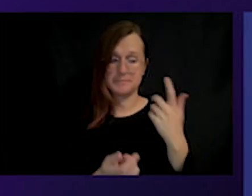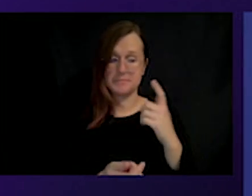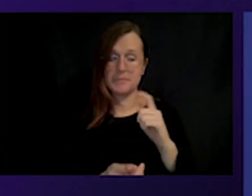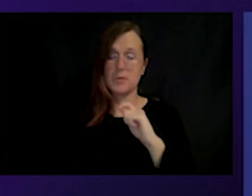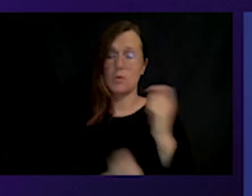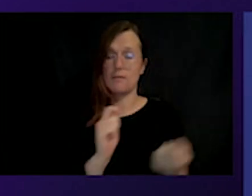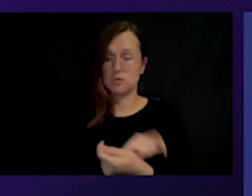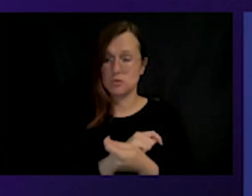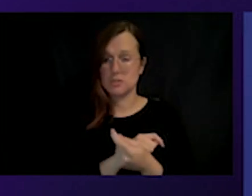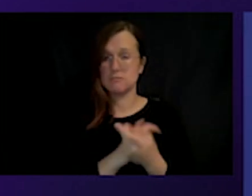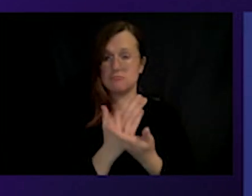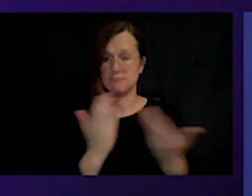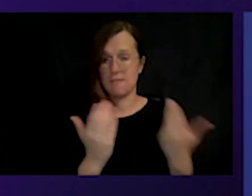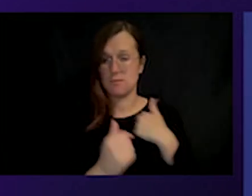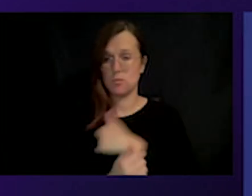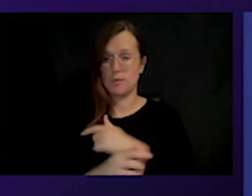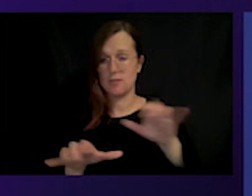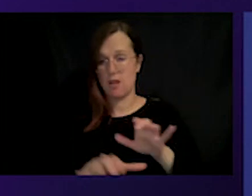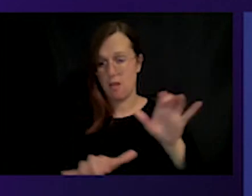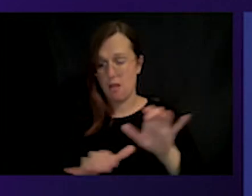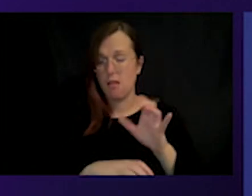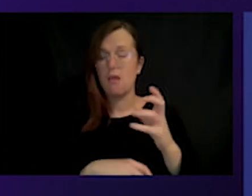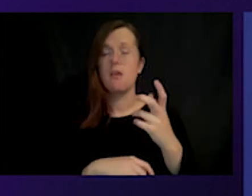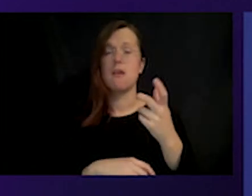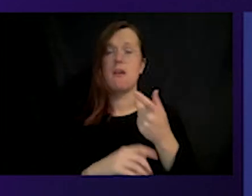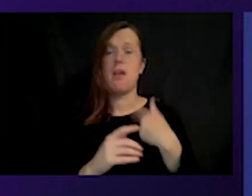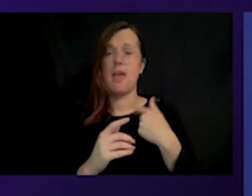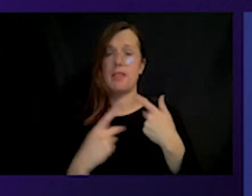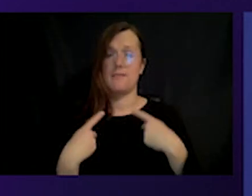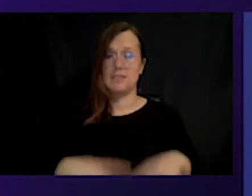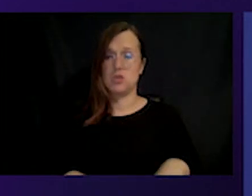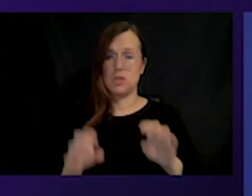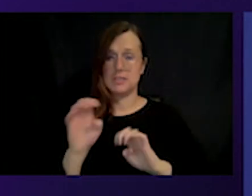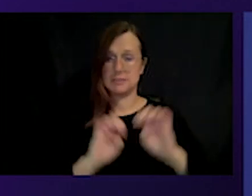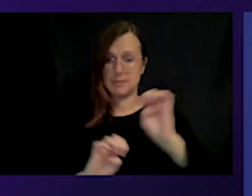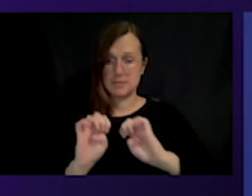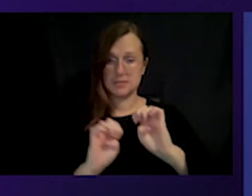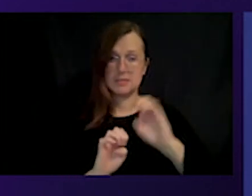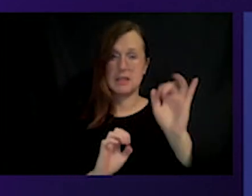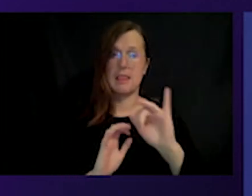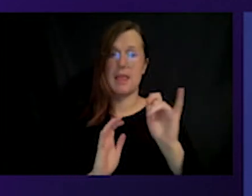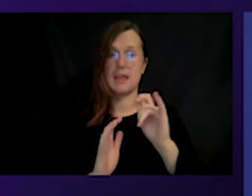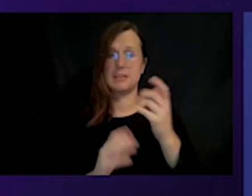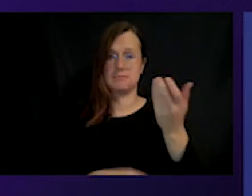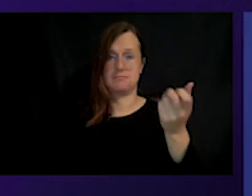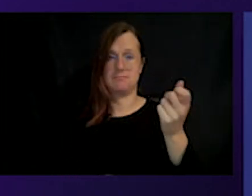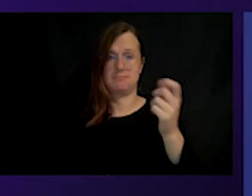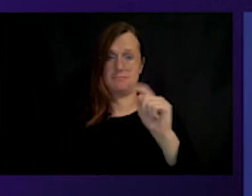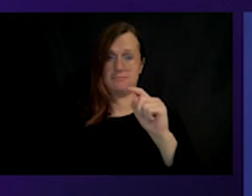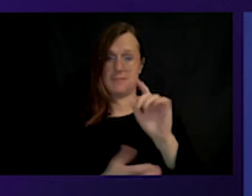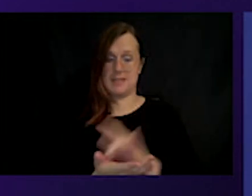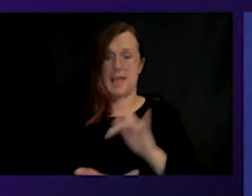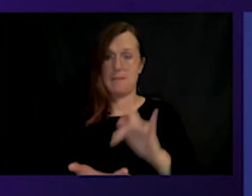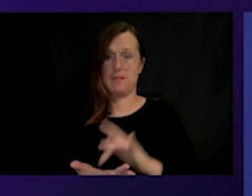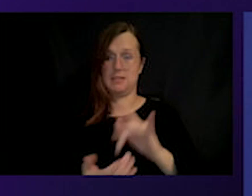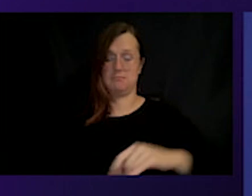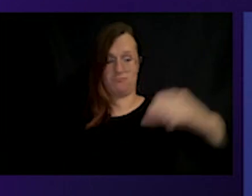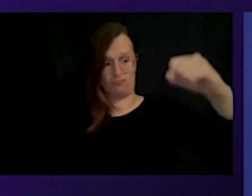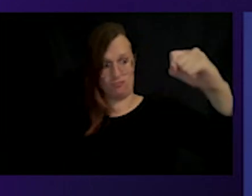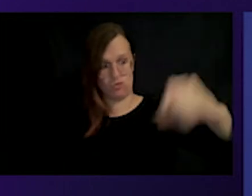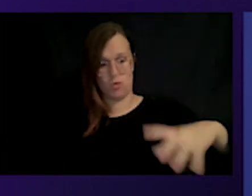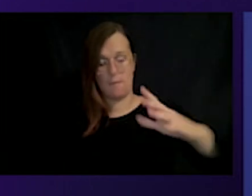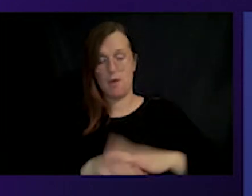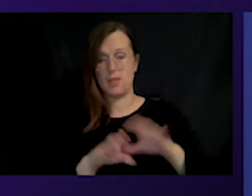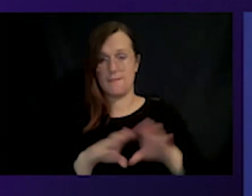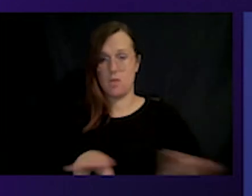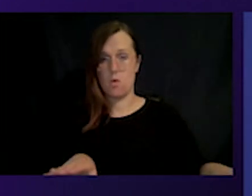we start from the actually physical experiment, like dropping the tablet on the floor, right? To doing the simulation that